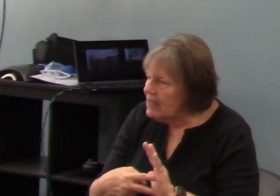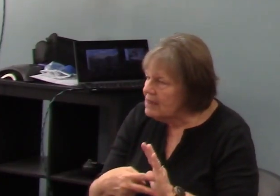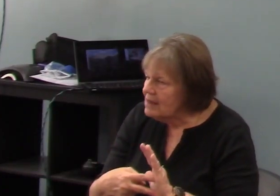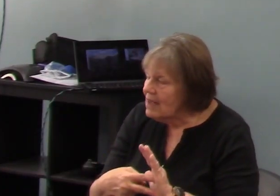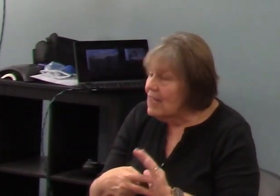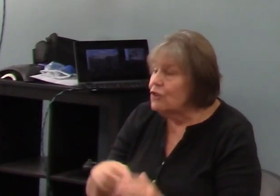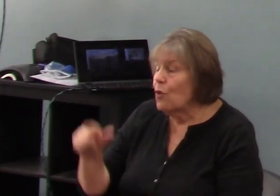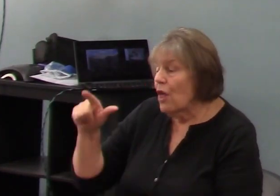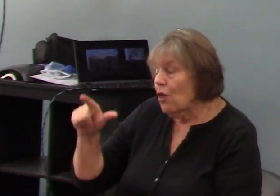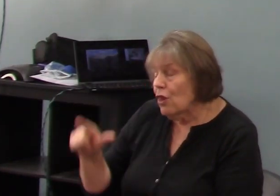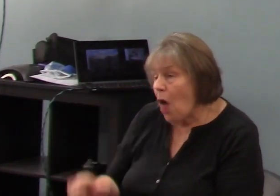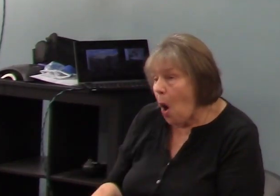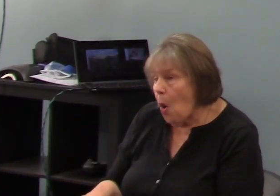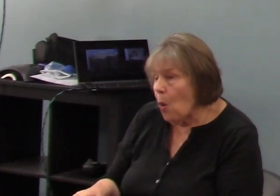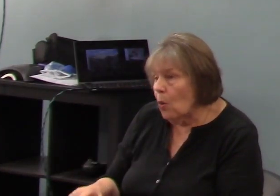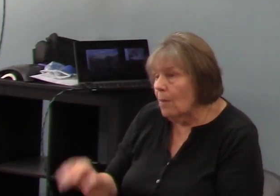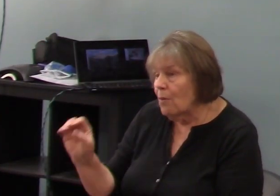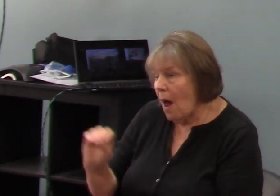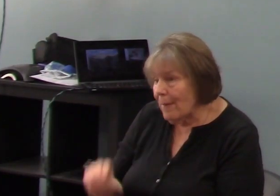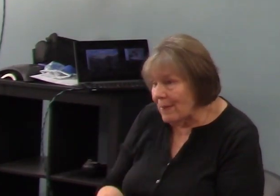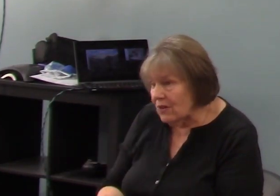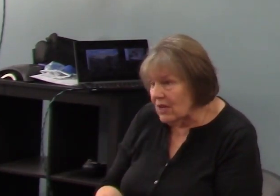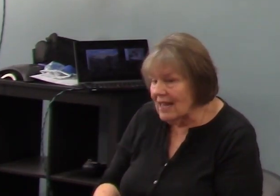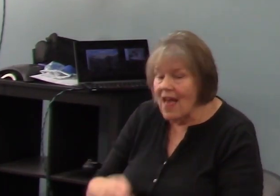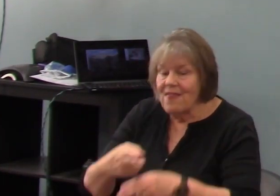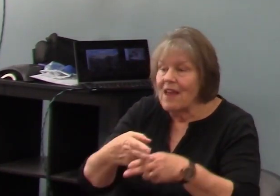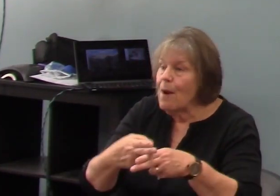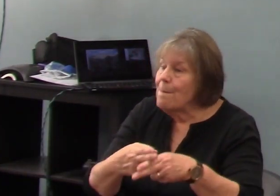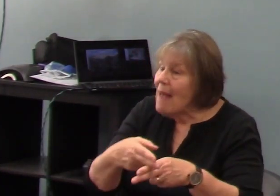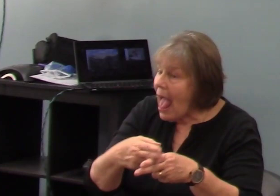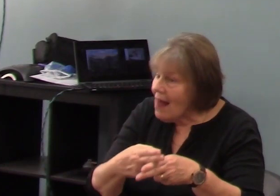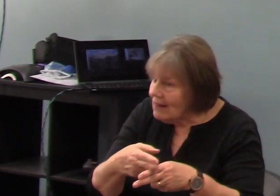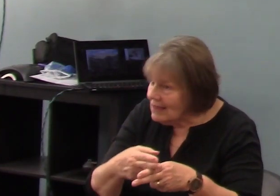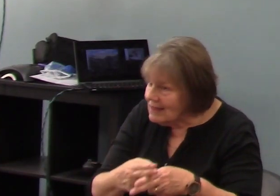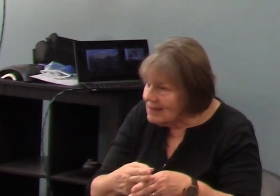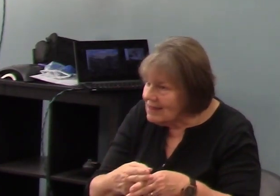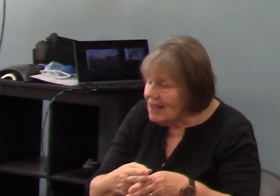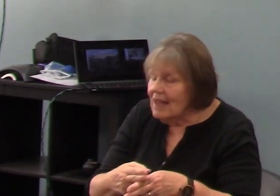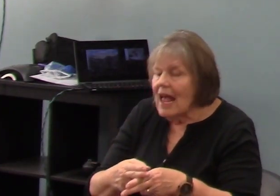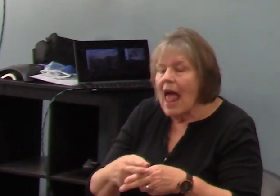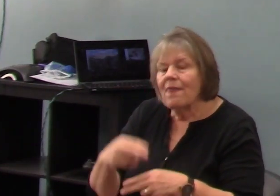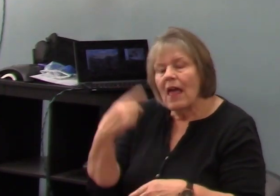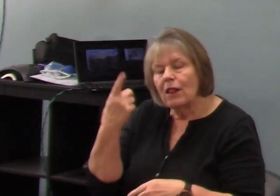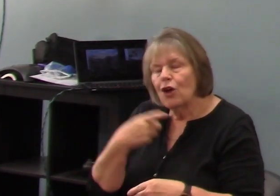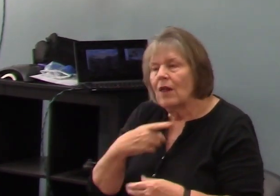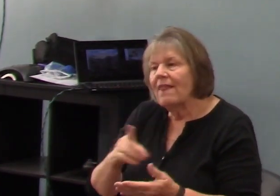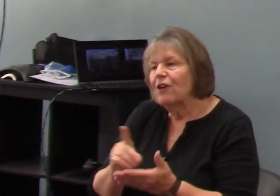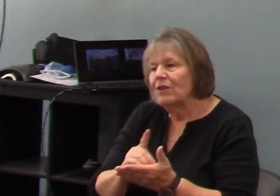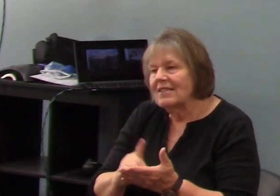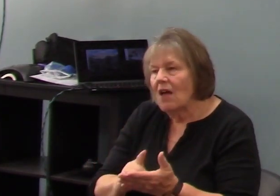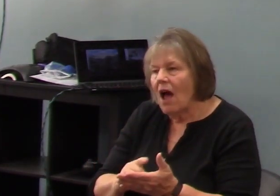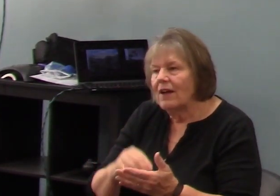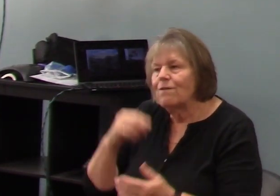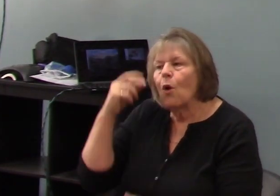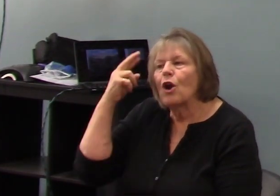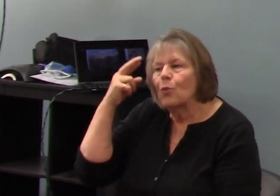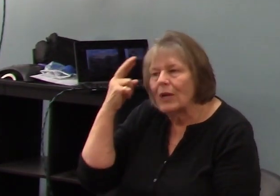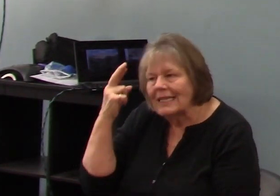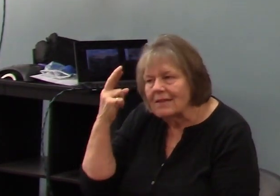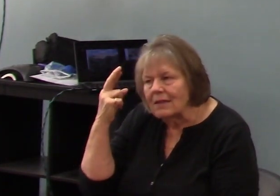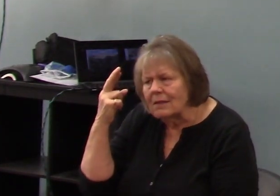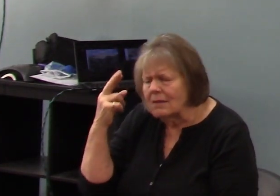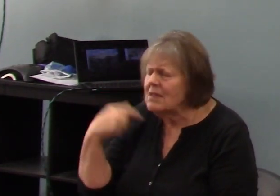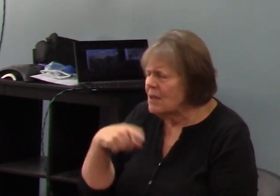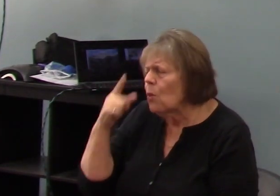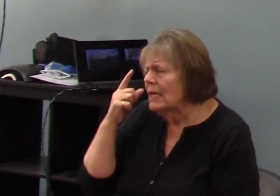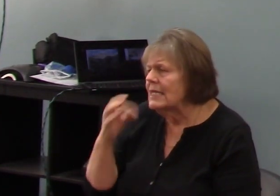of balanced in a very precarious way, and they seem to be designed for a purpose, we can safely conclude, and we do conclude, that someone put those